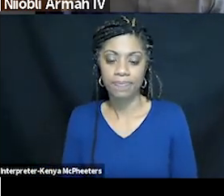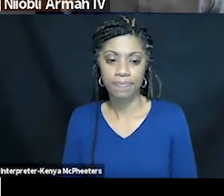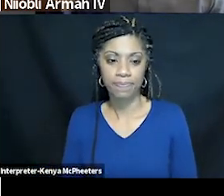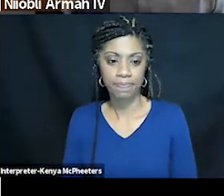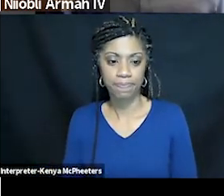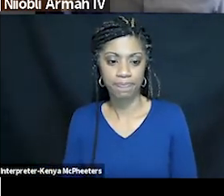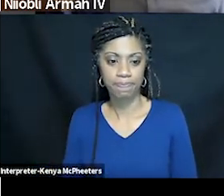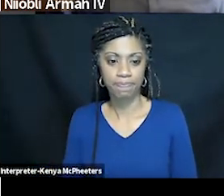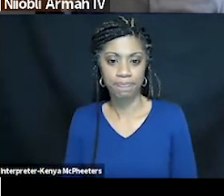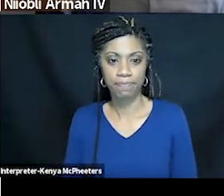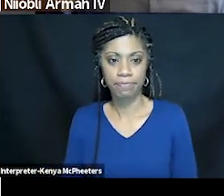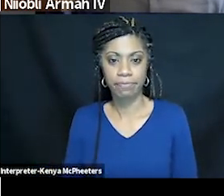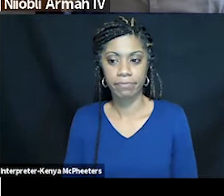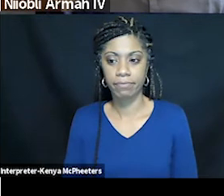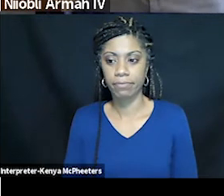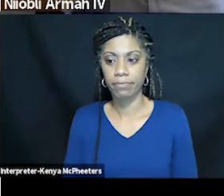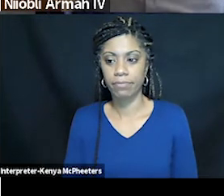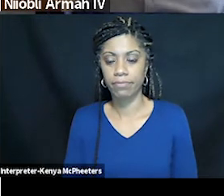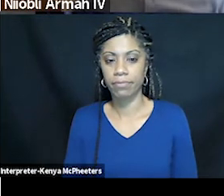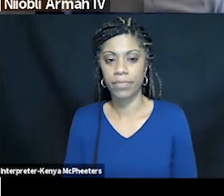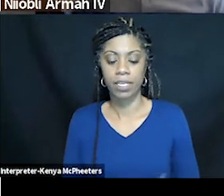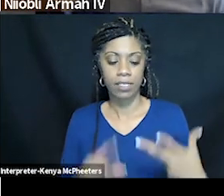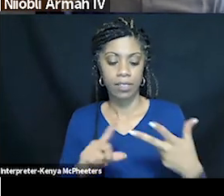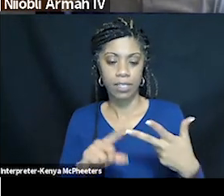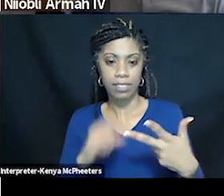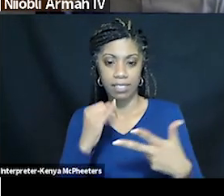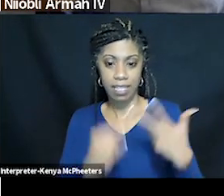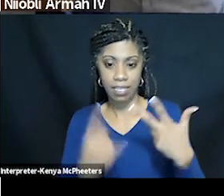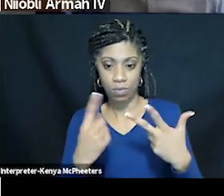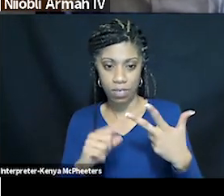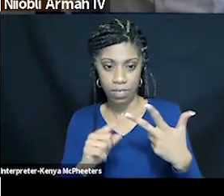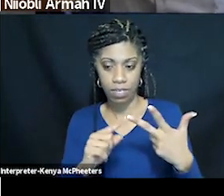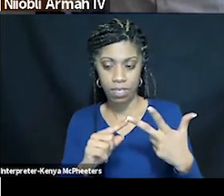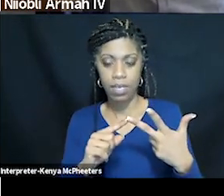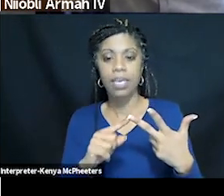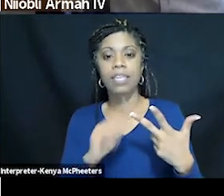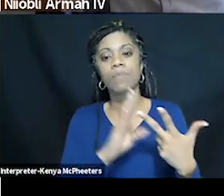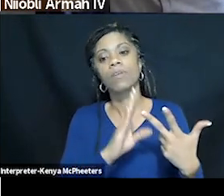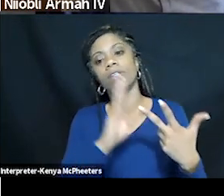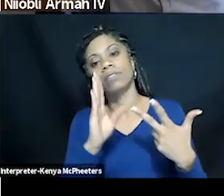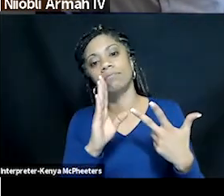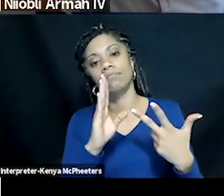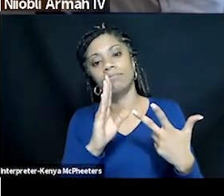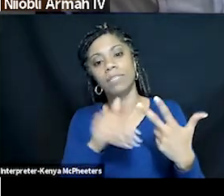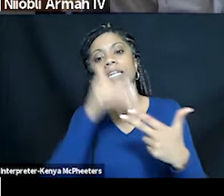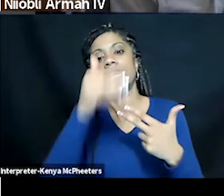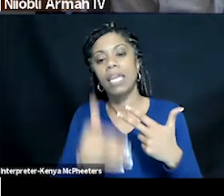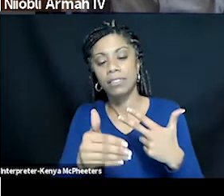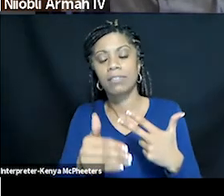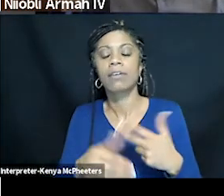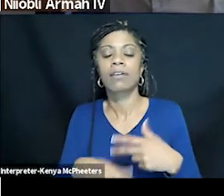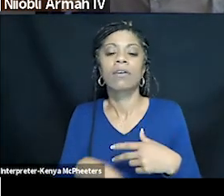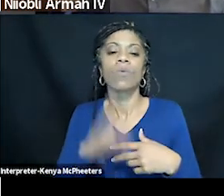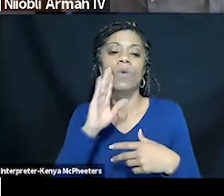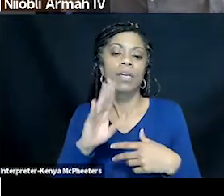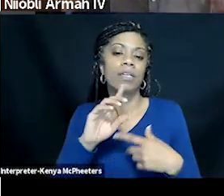So this is the last of 3 points, and then we're definitely going to shift gears and talk more about the website, but I'm pretty sure this is not going to be our last time talking to